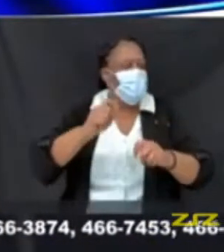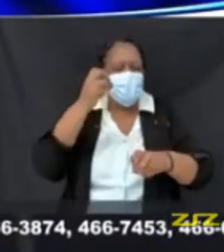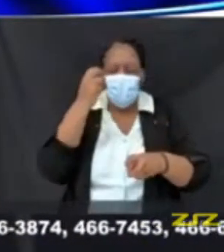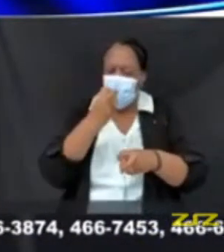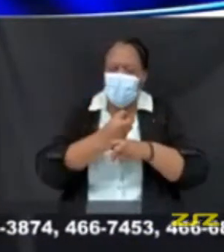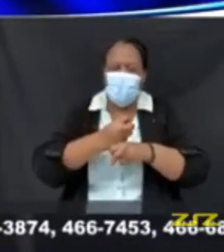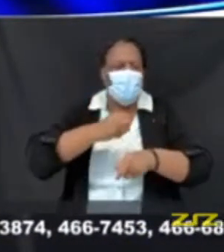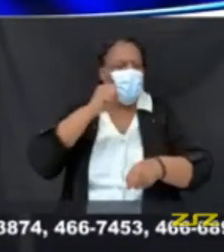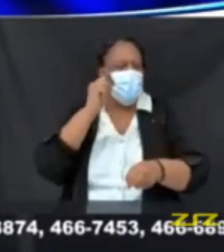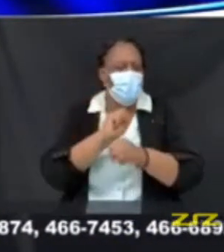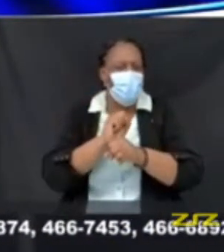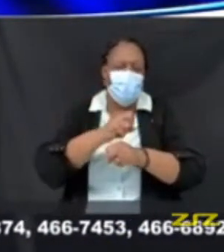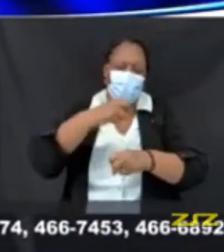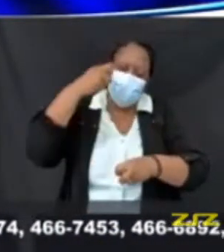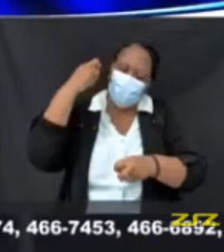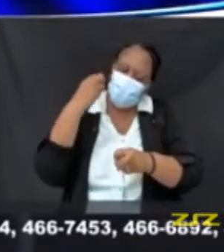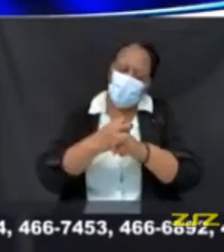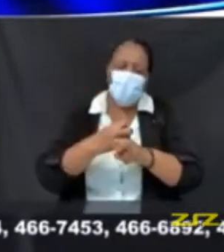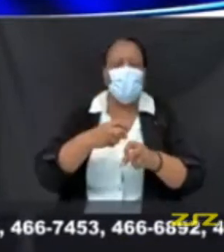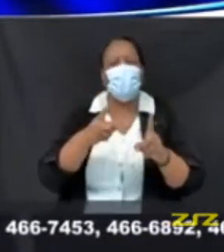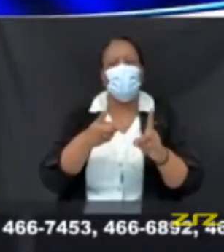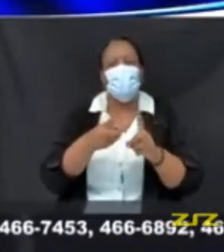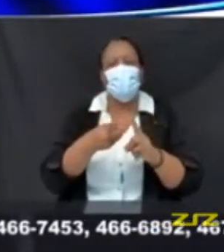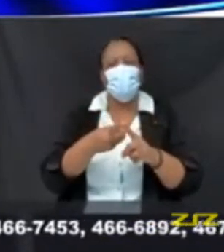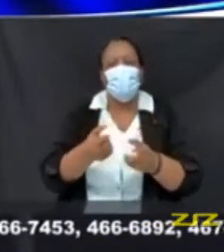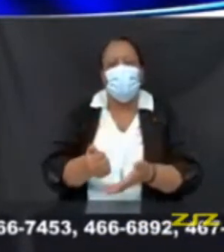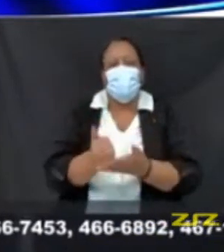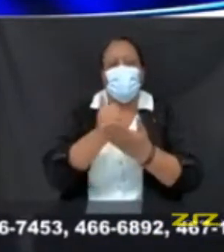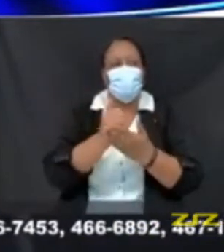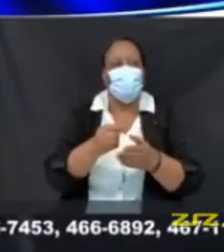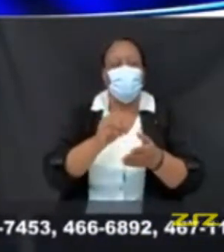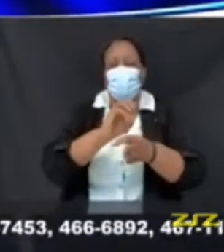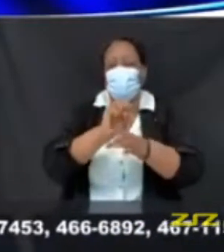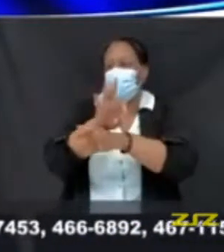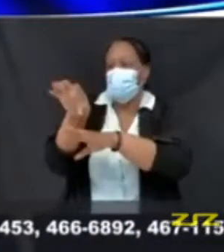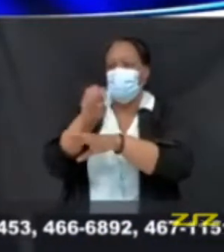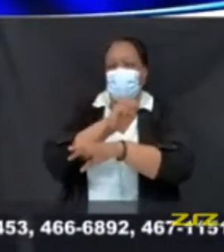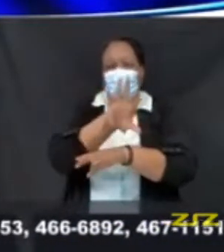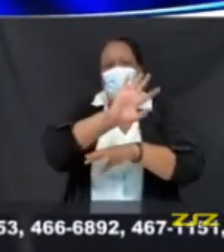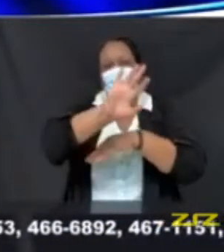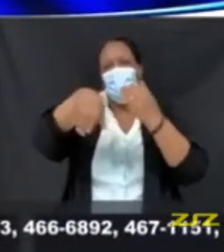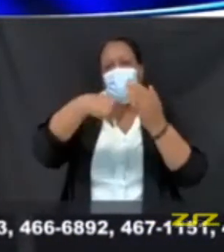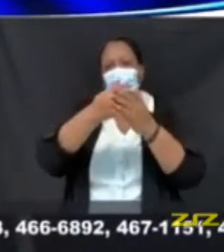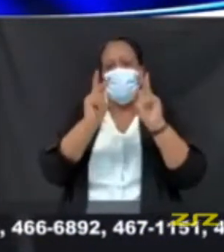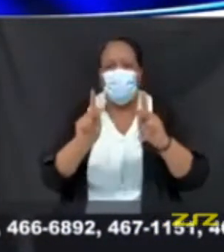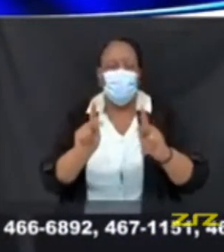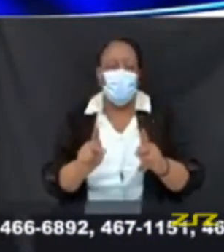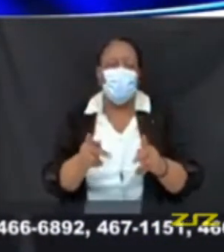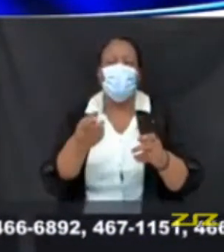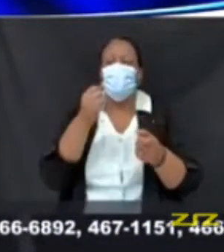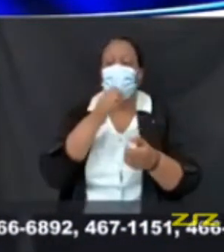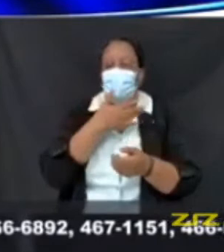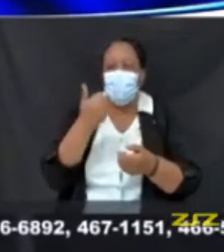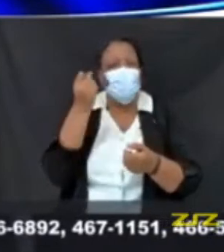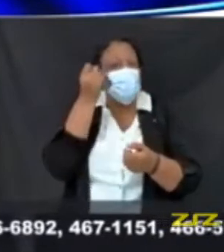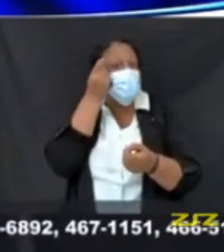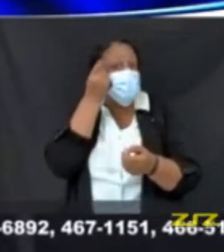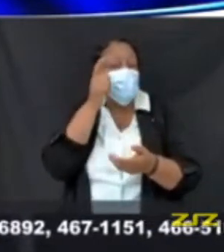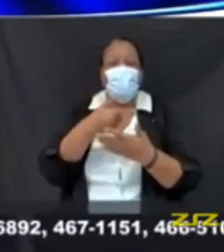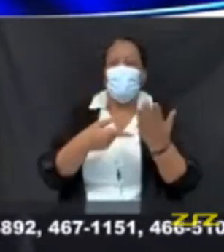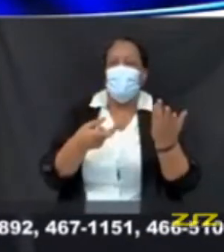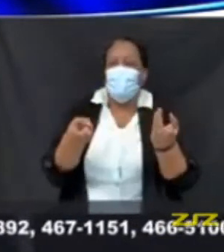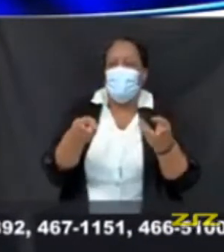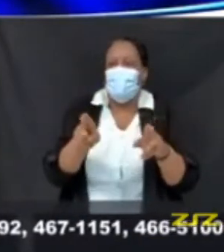of the sustained and unprecedented impact of the COVID-19 pandemic, for which the agency has had to play a